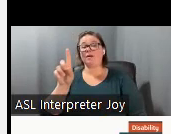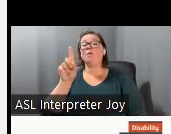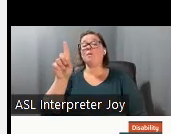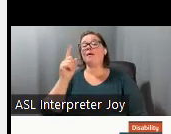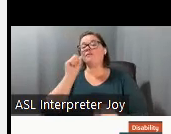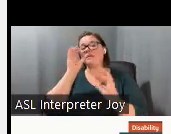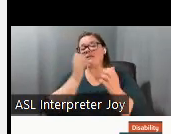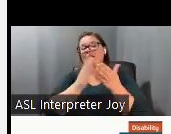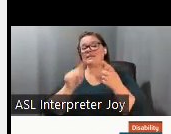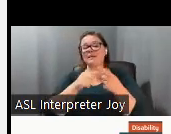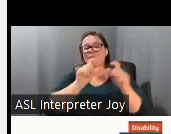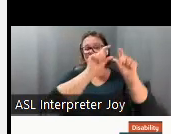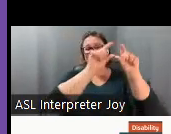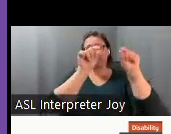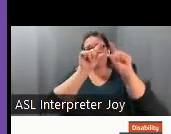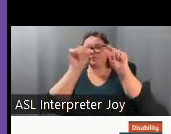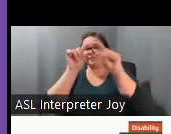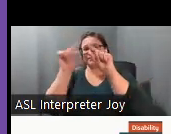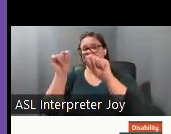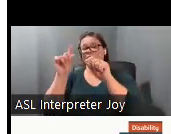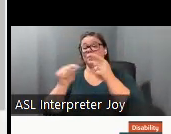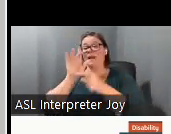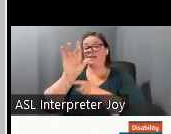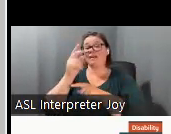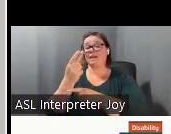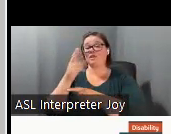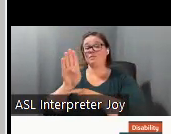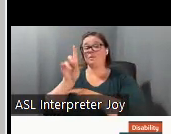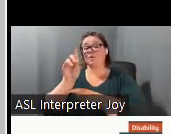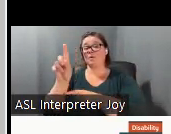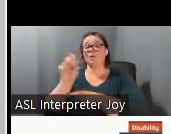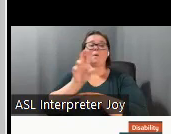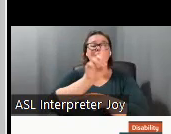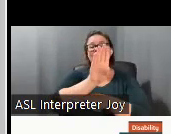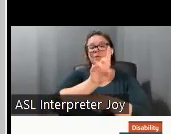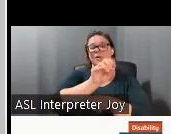these tabs is when I click on HB 101 or DB 101, it opens up a